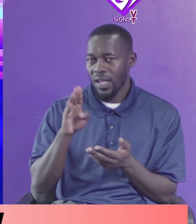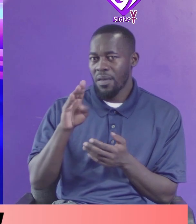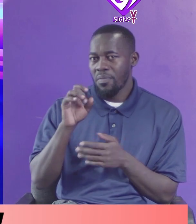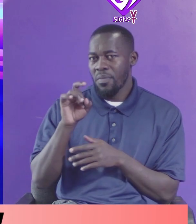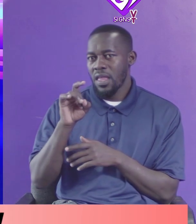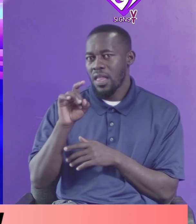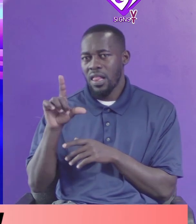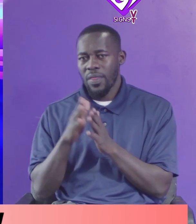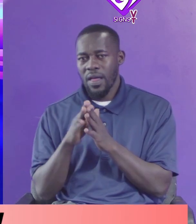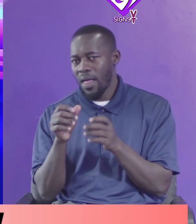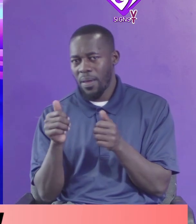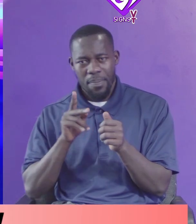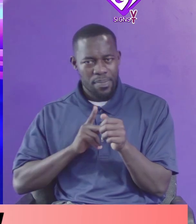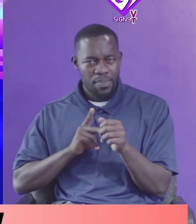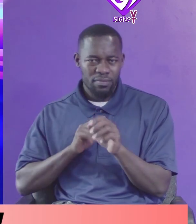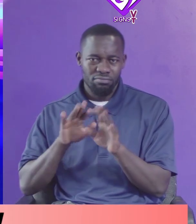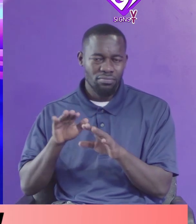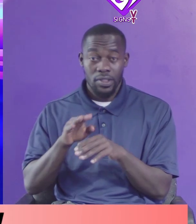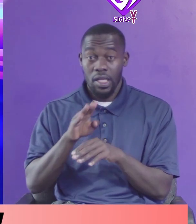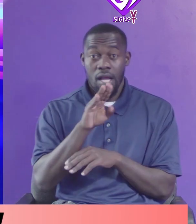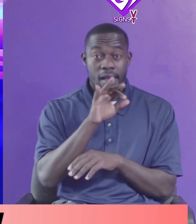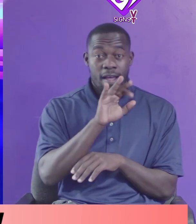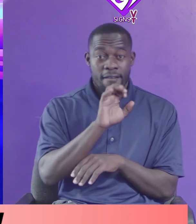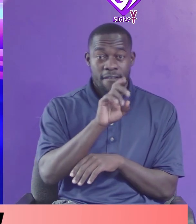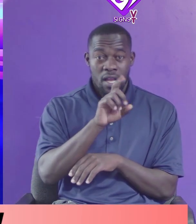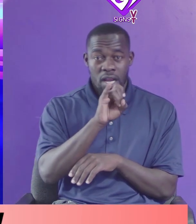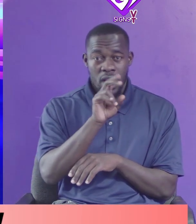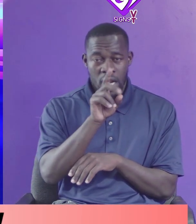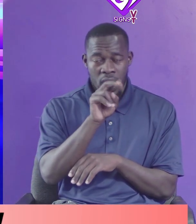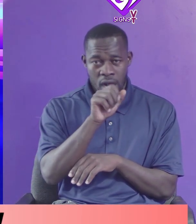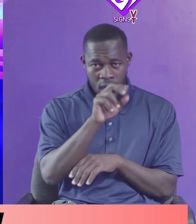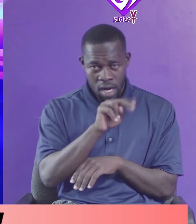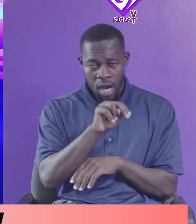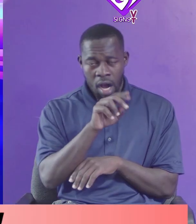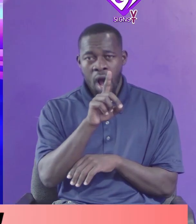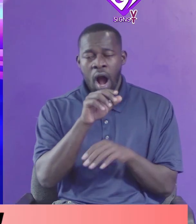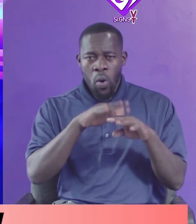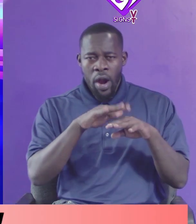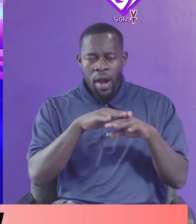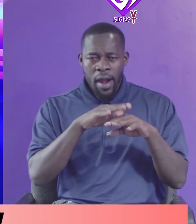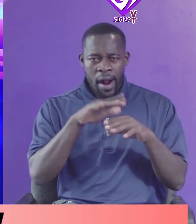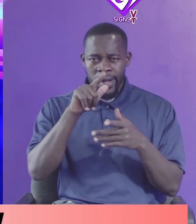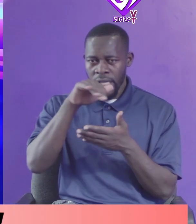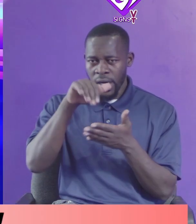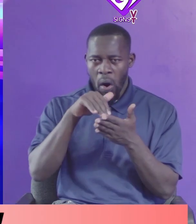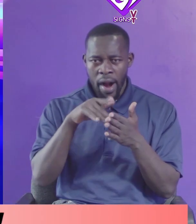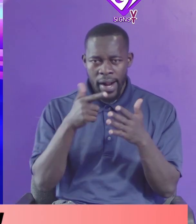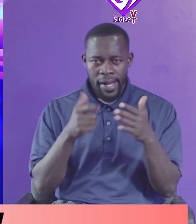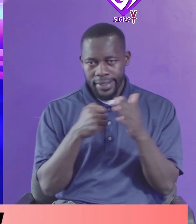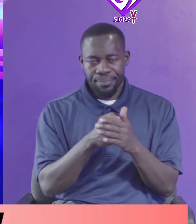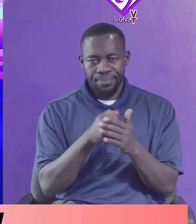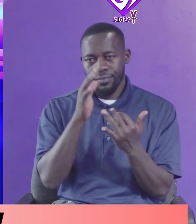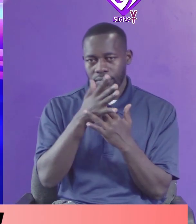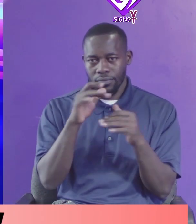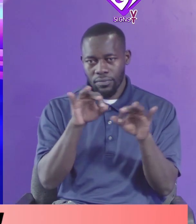guys. Foden has really grown into a good central attacking midfielder. So I feel like going into this game, despite the fact that they